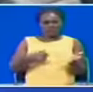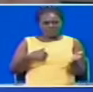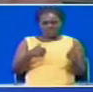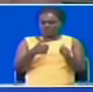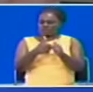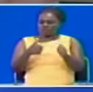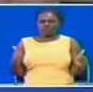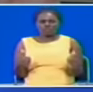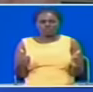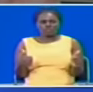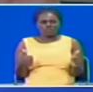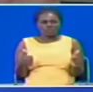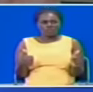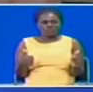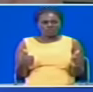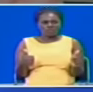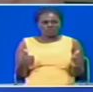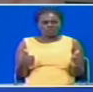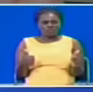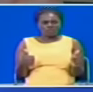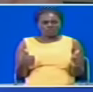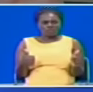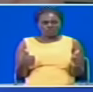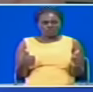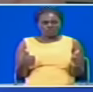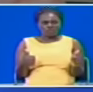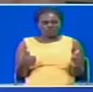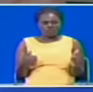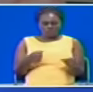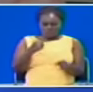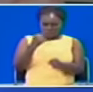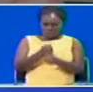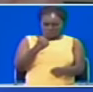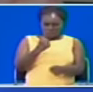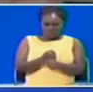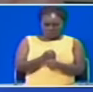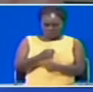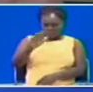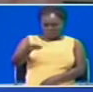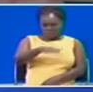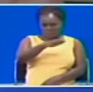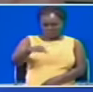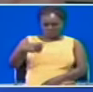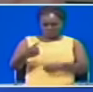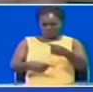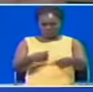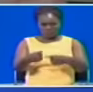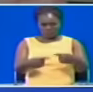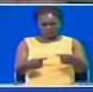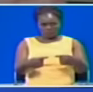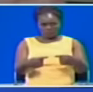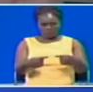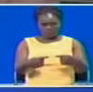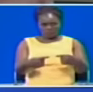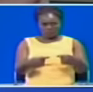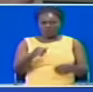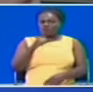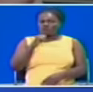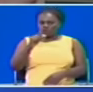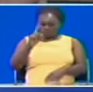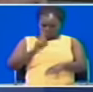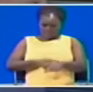grant leave hearing to operate as a stay of the parliamentary proceedings, at least not at